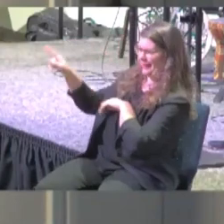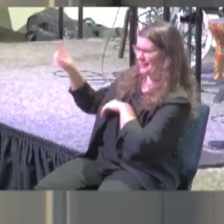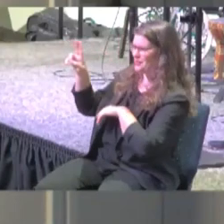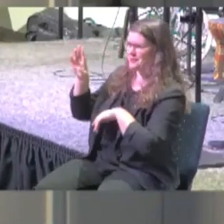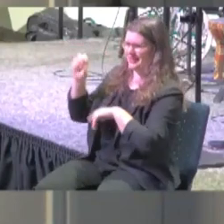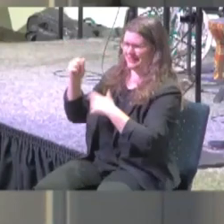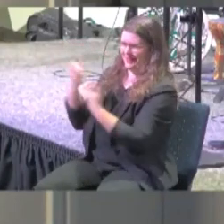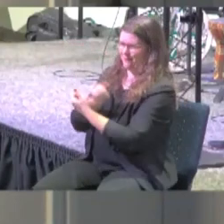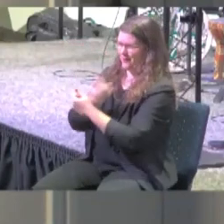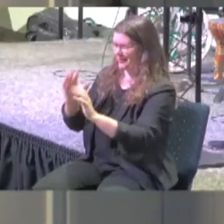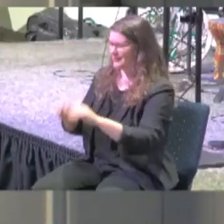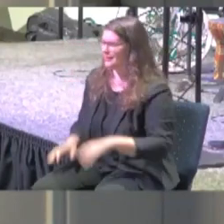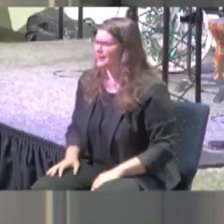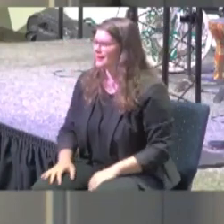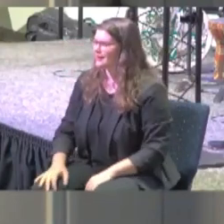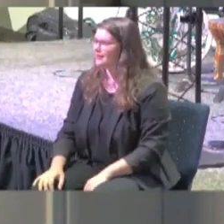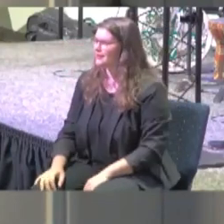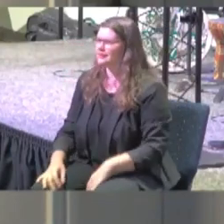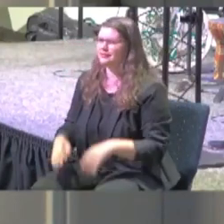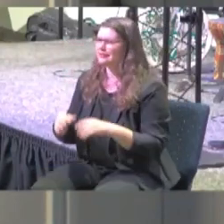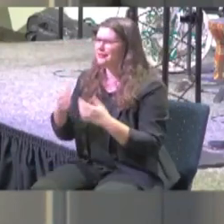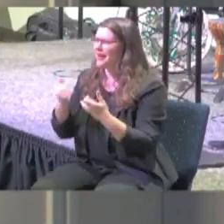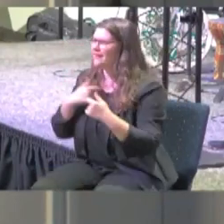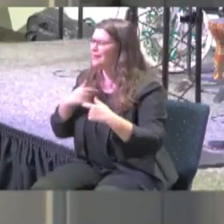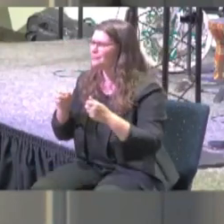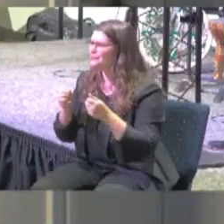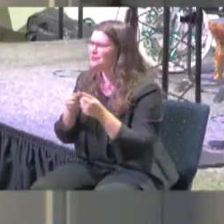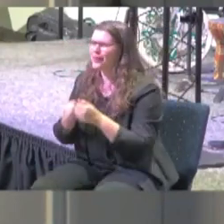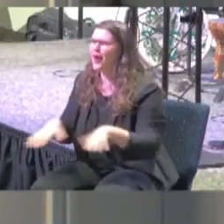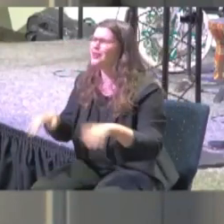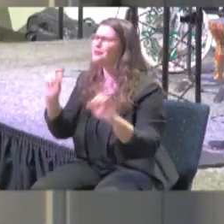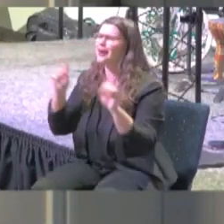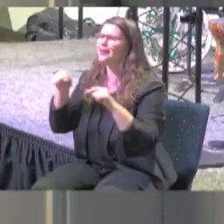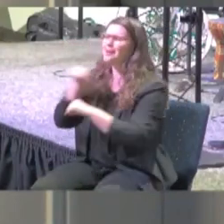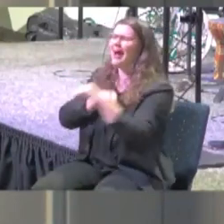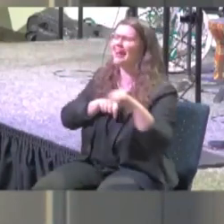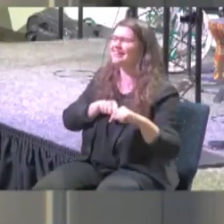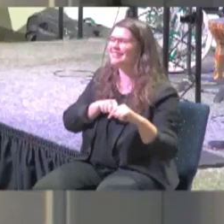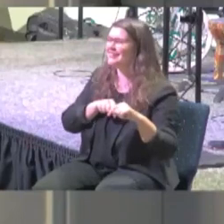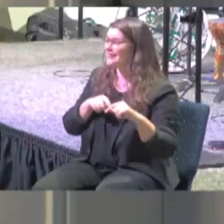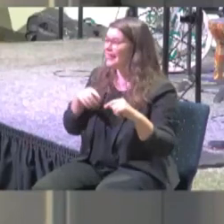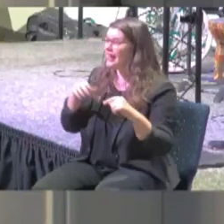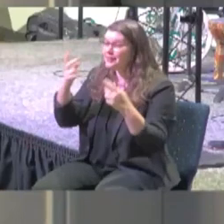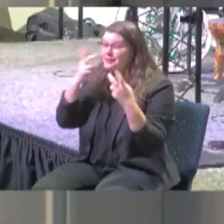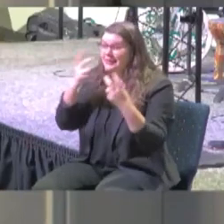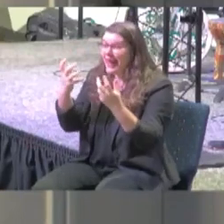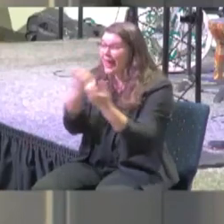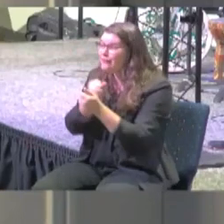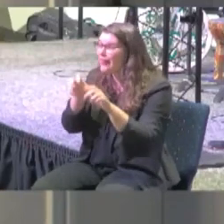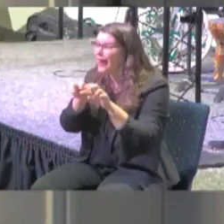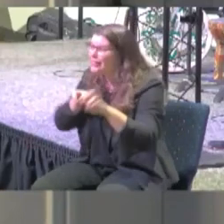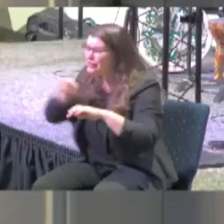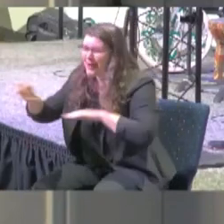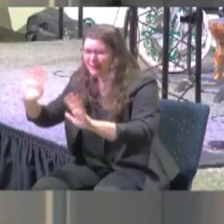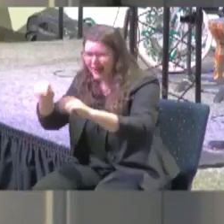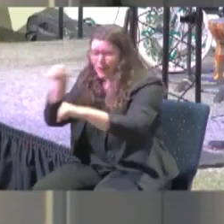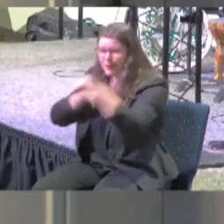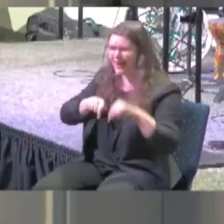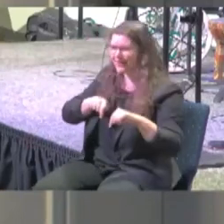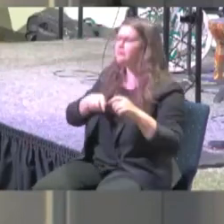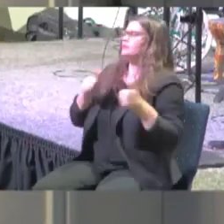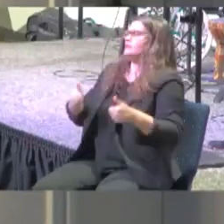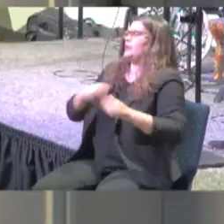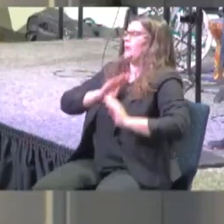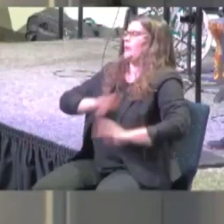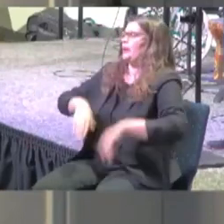You've stolen my thunder. Let me go back to the beginning. Now you can see everything that I'm going to say. There we go,